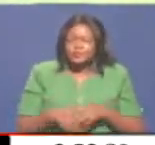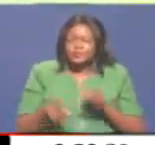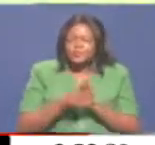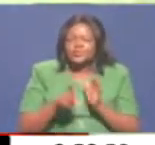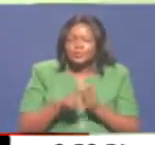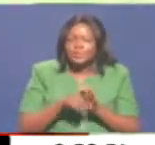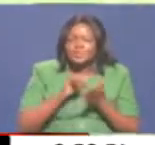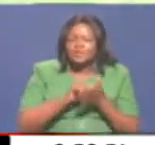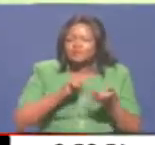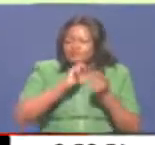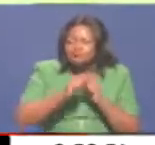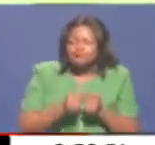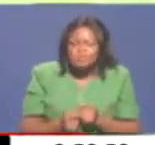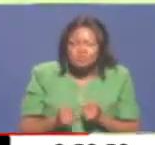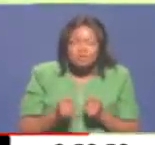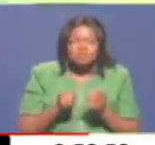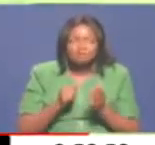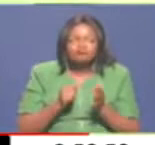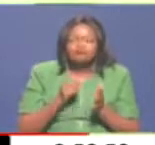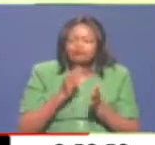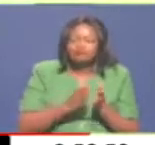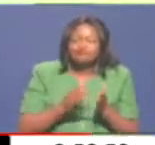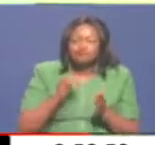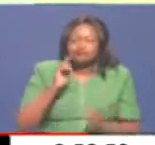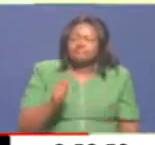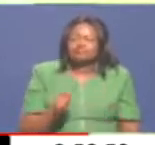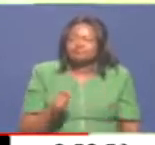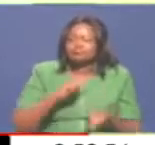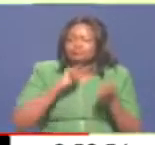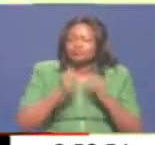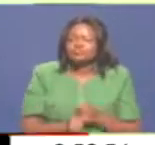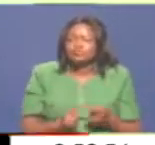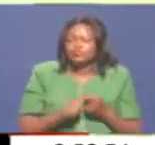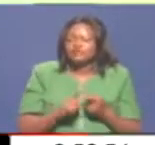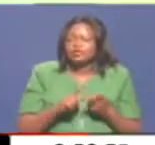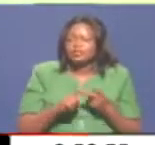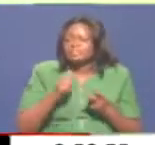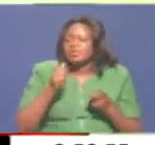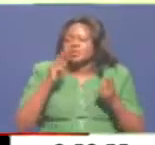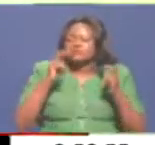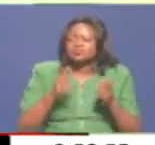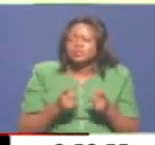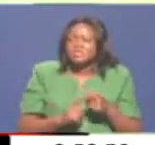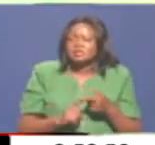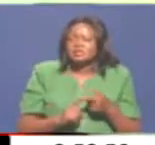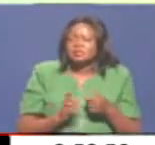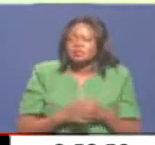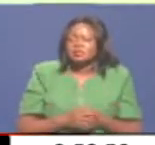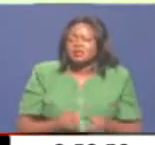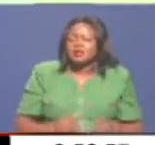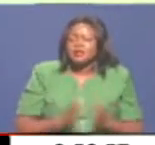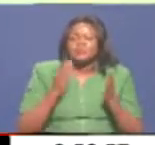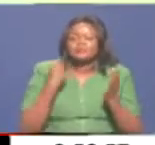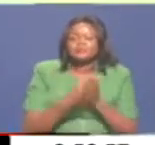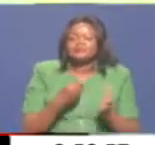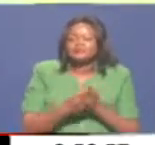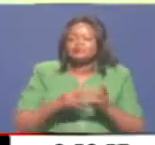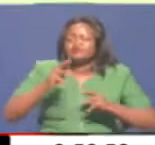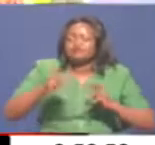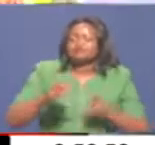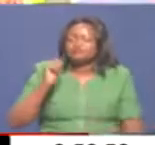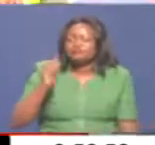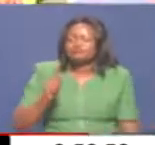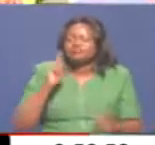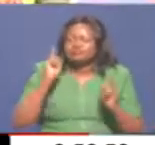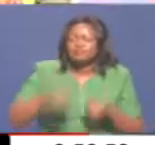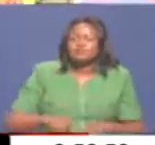review the Railway Act. We want to review some other issues. The Public Finance Management Act needs to be